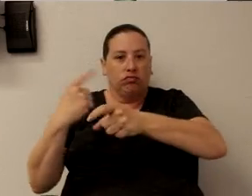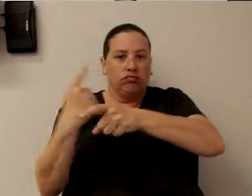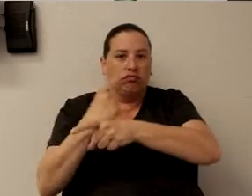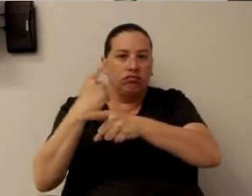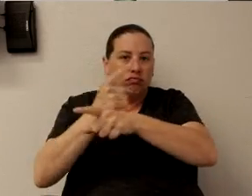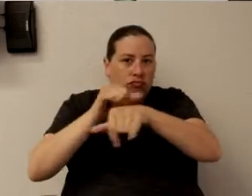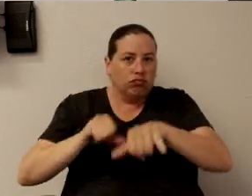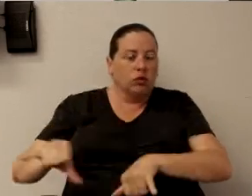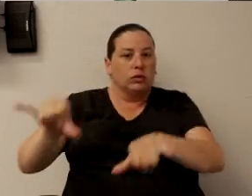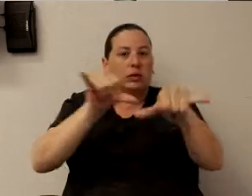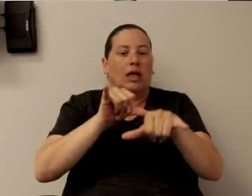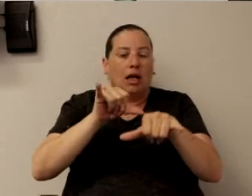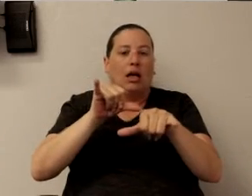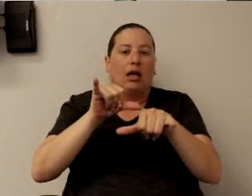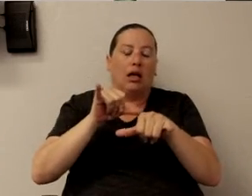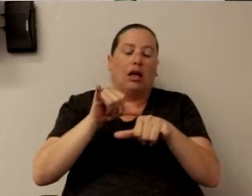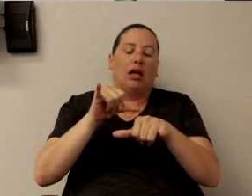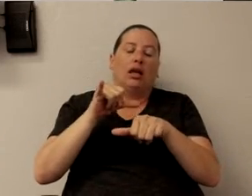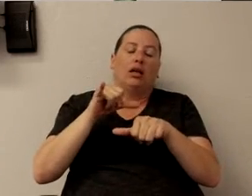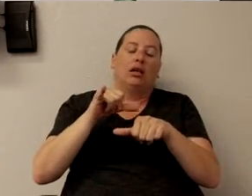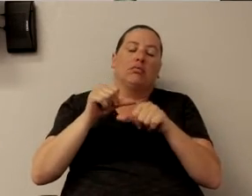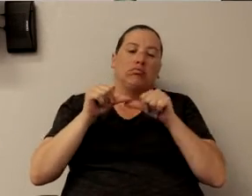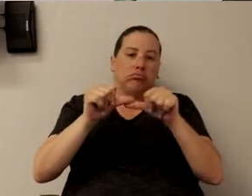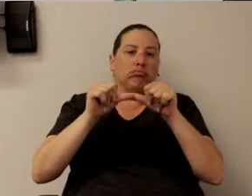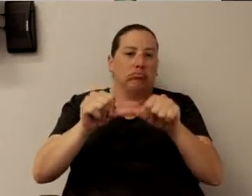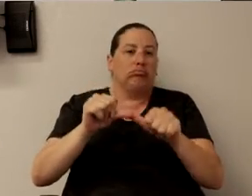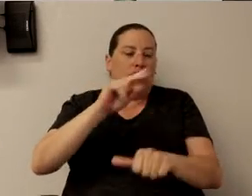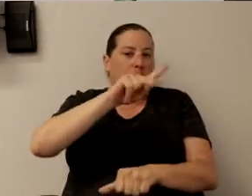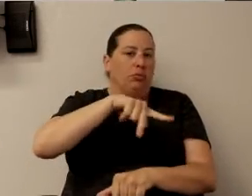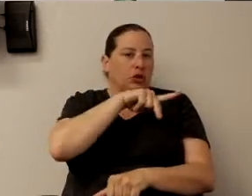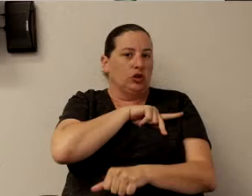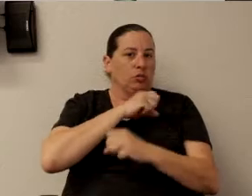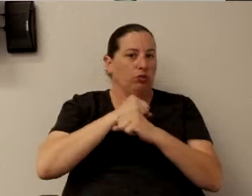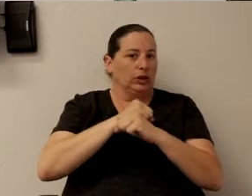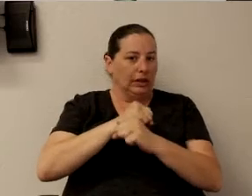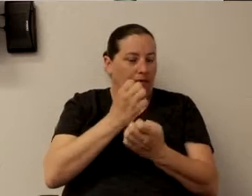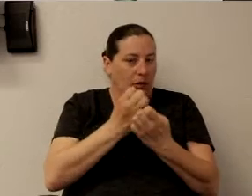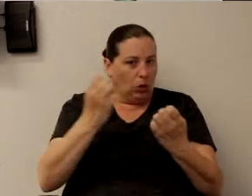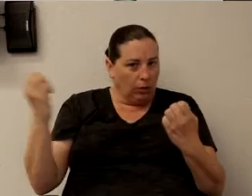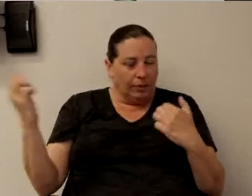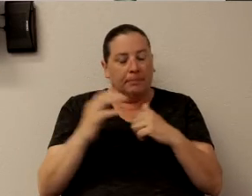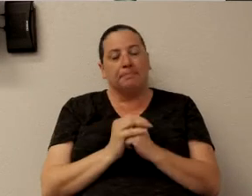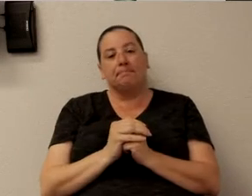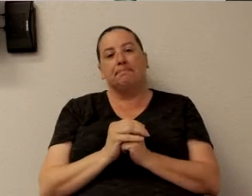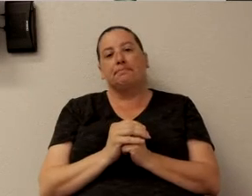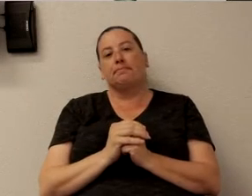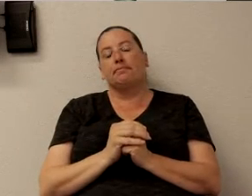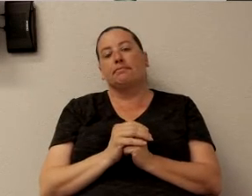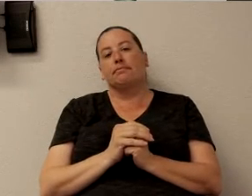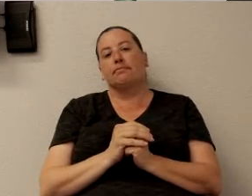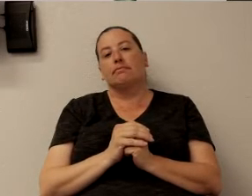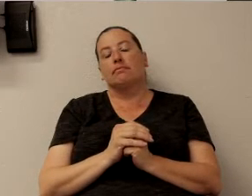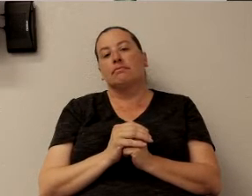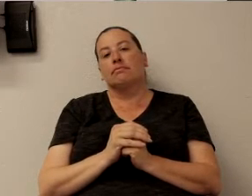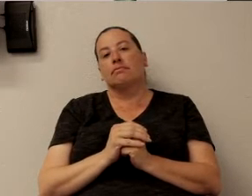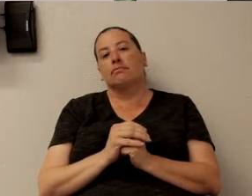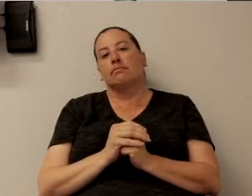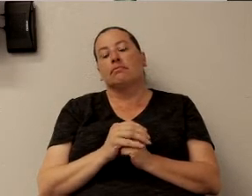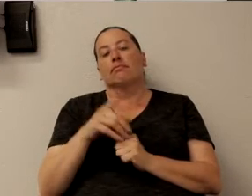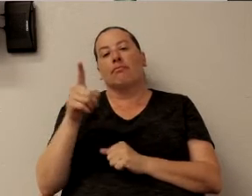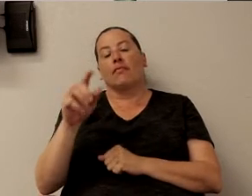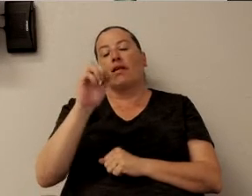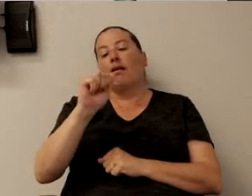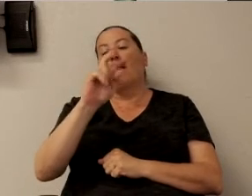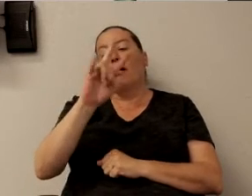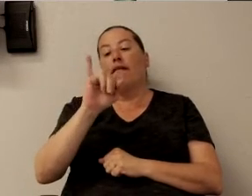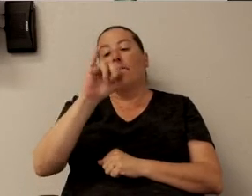well-determined use of personal protective equipment. So that's been good. Really, the Abbott test was